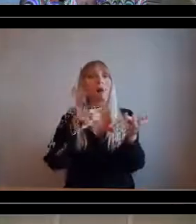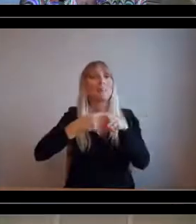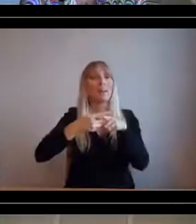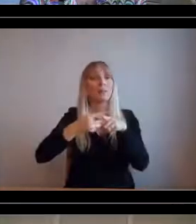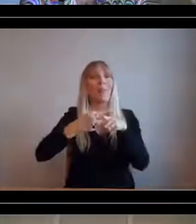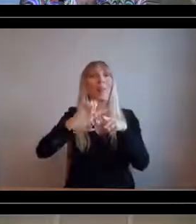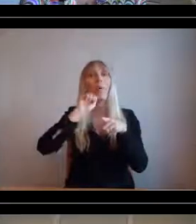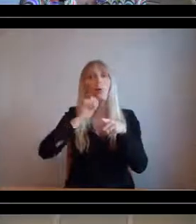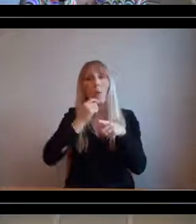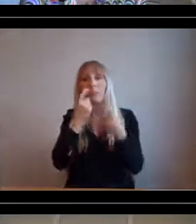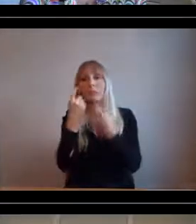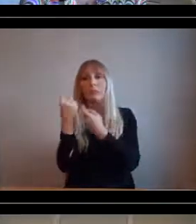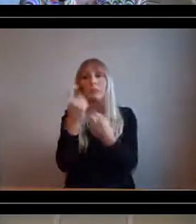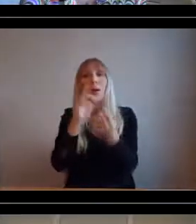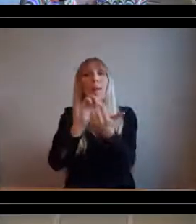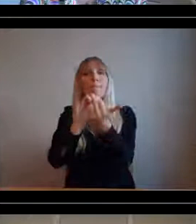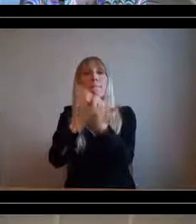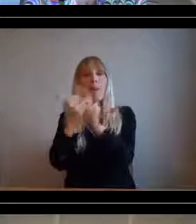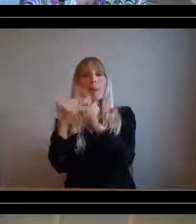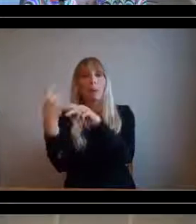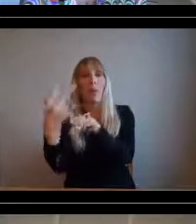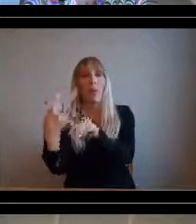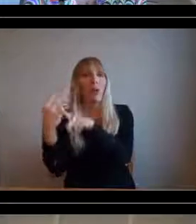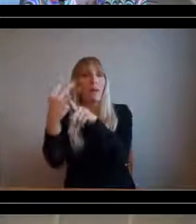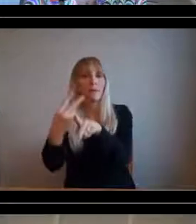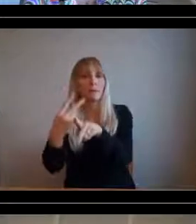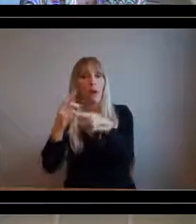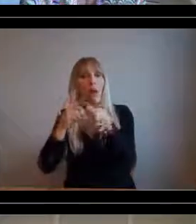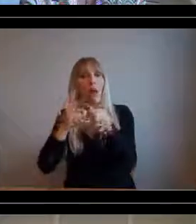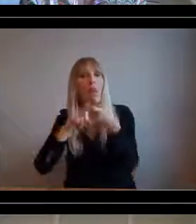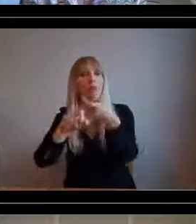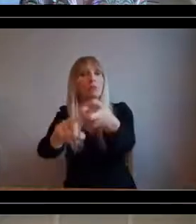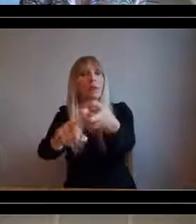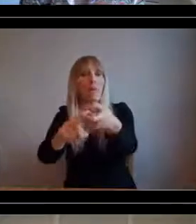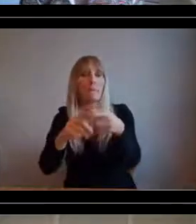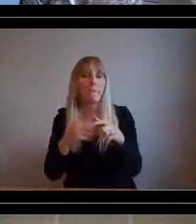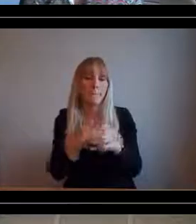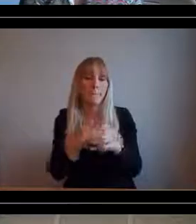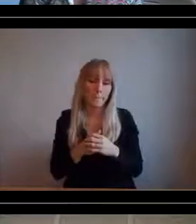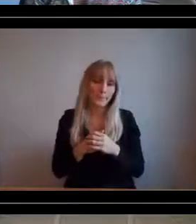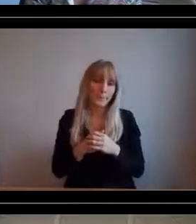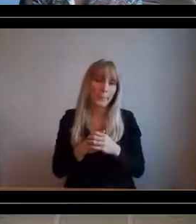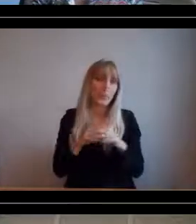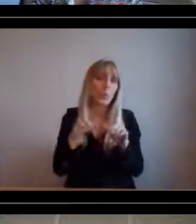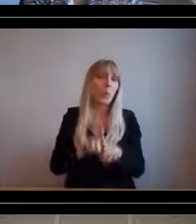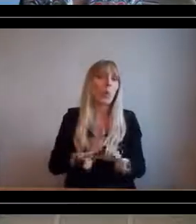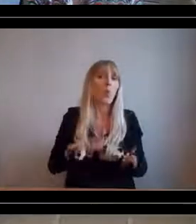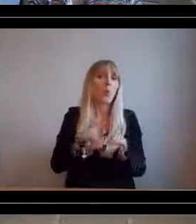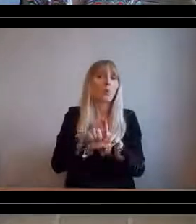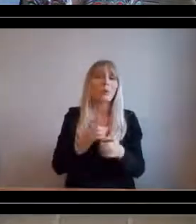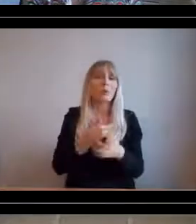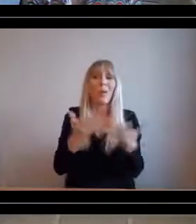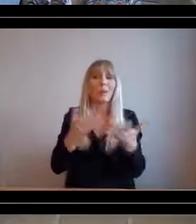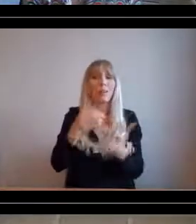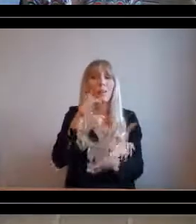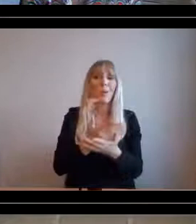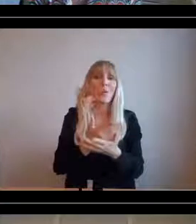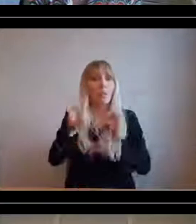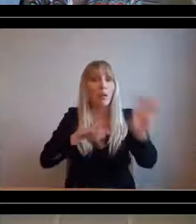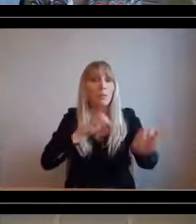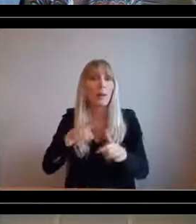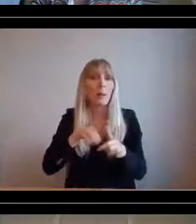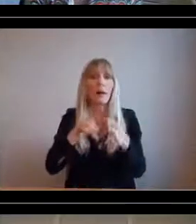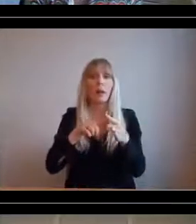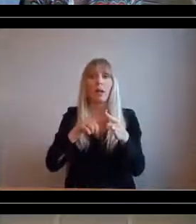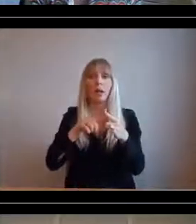seeking a partner to maintain it in the longer term. And any fly tipping, trespassing,